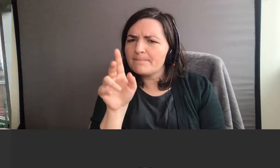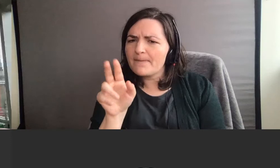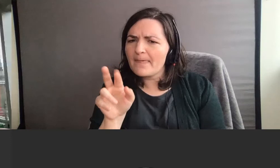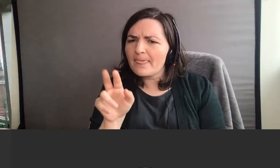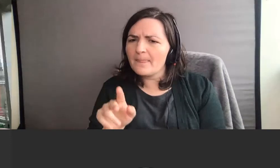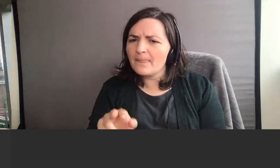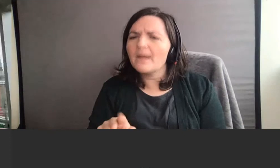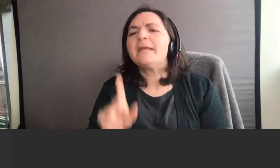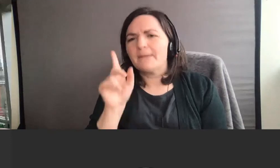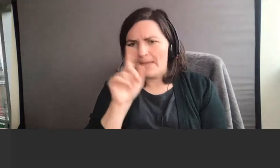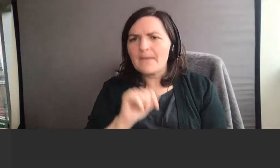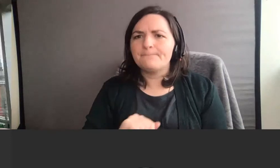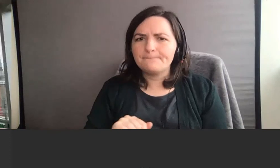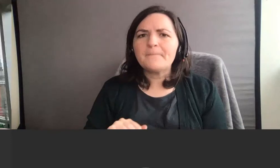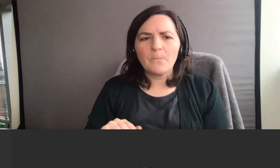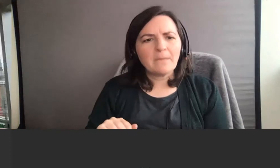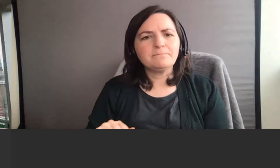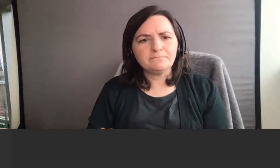Okay.